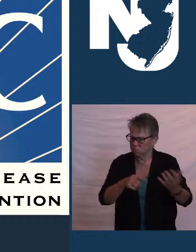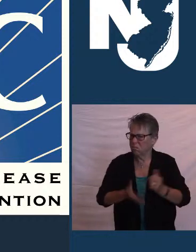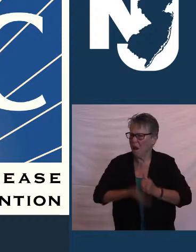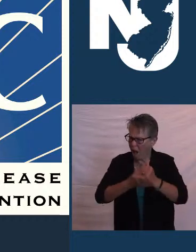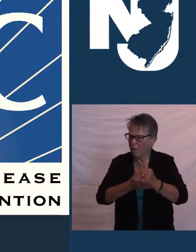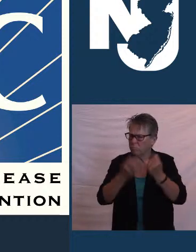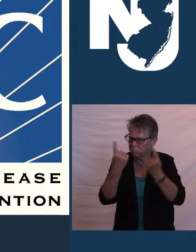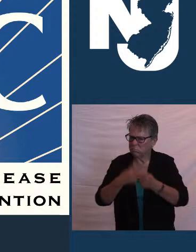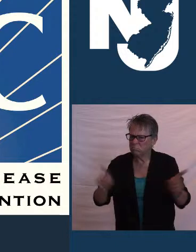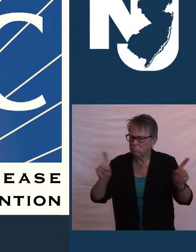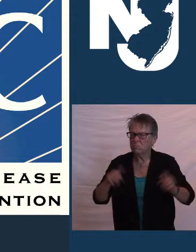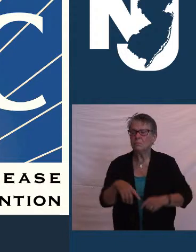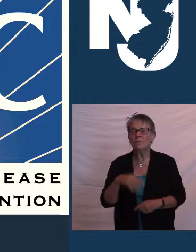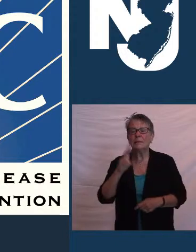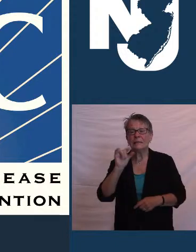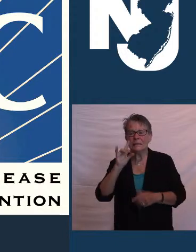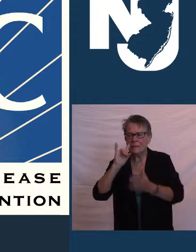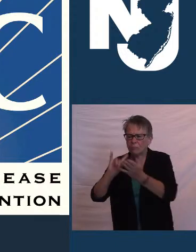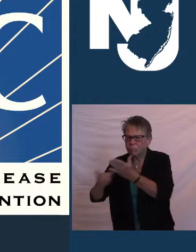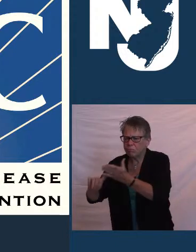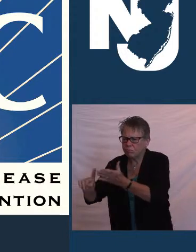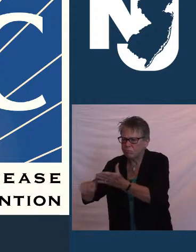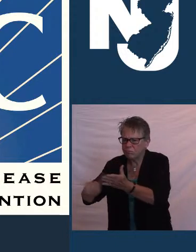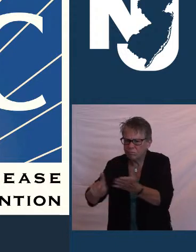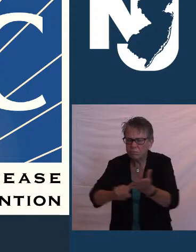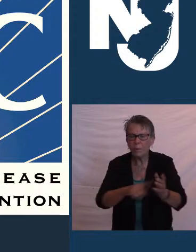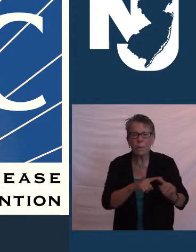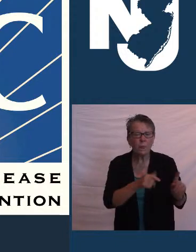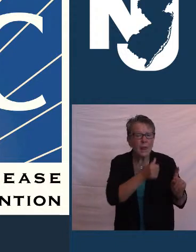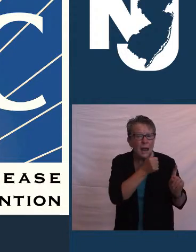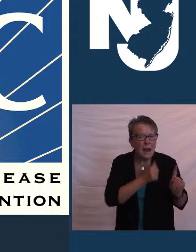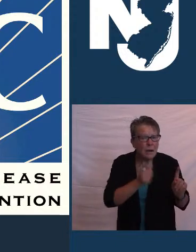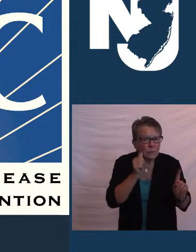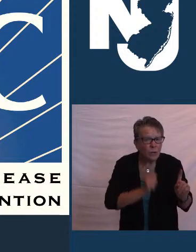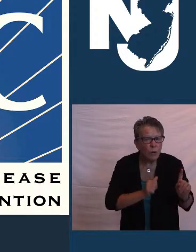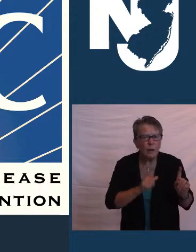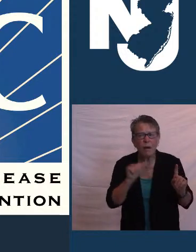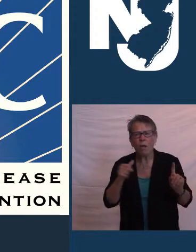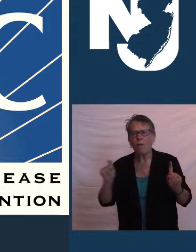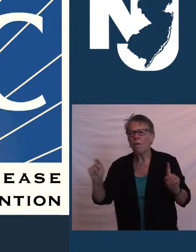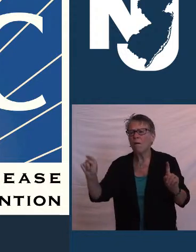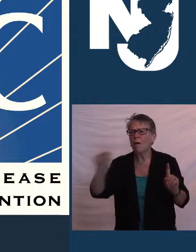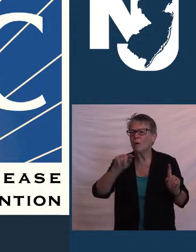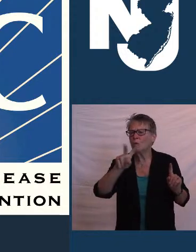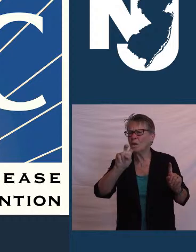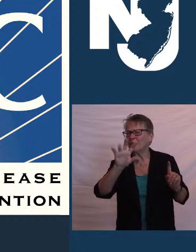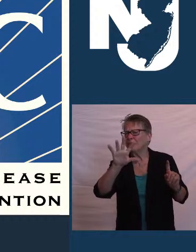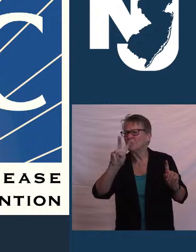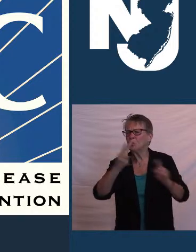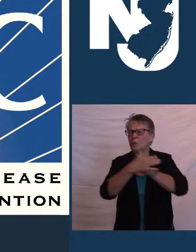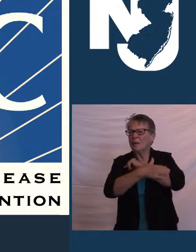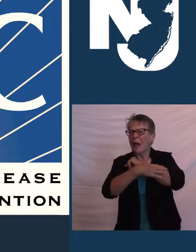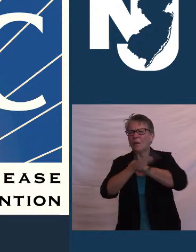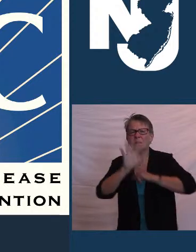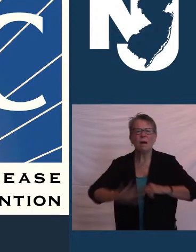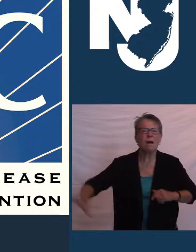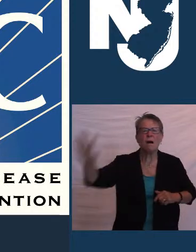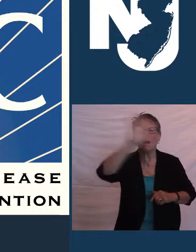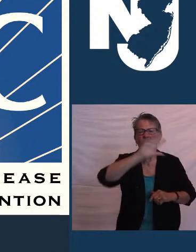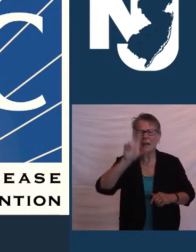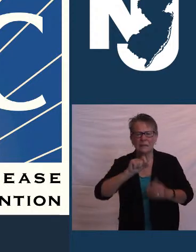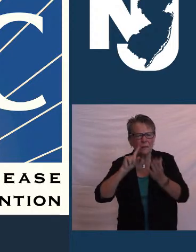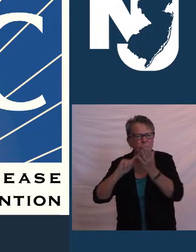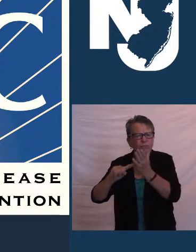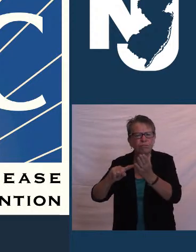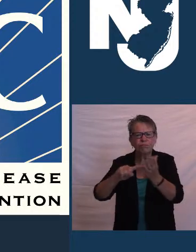both Arizona specifically and then more broadly from more than 520 counties nationwide. In the case of Arizona,